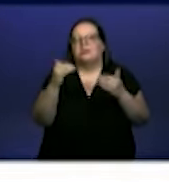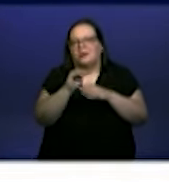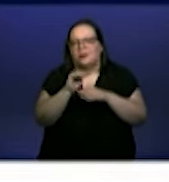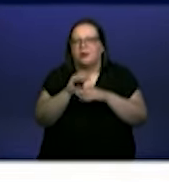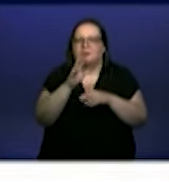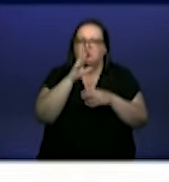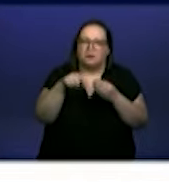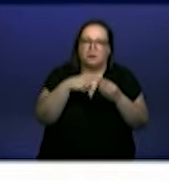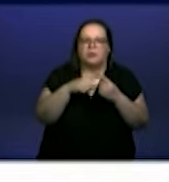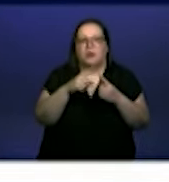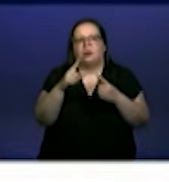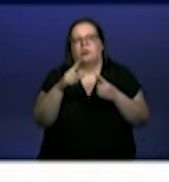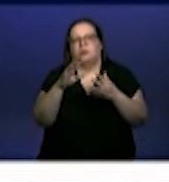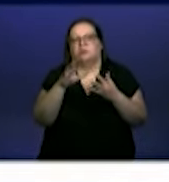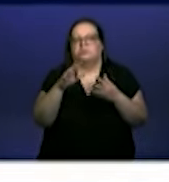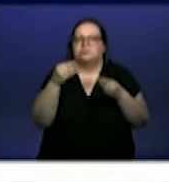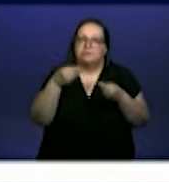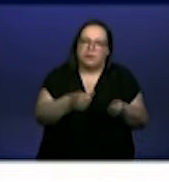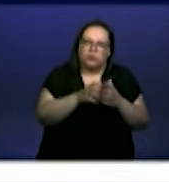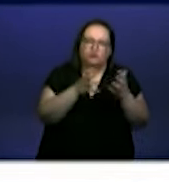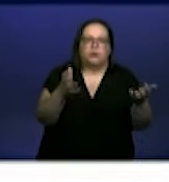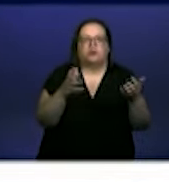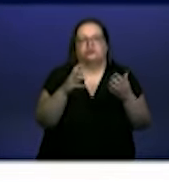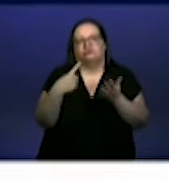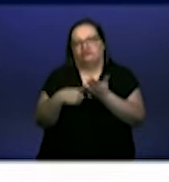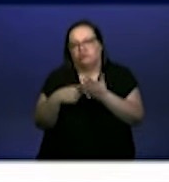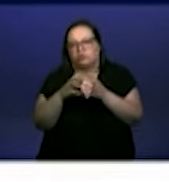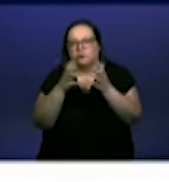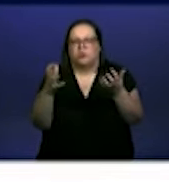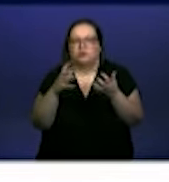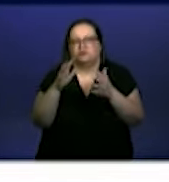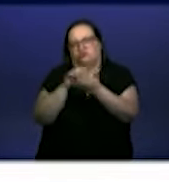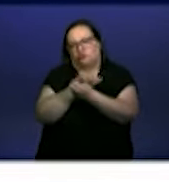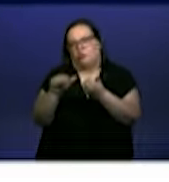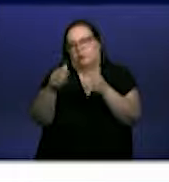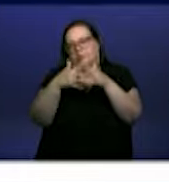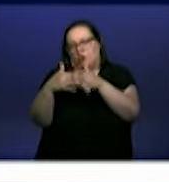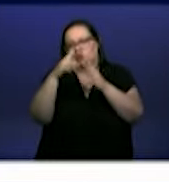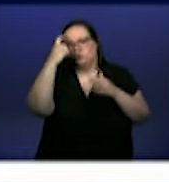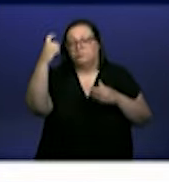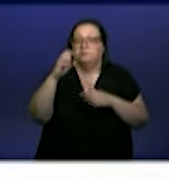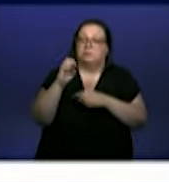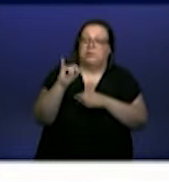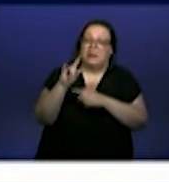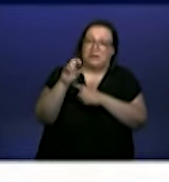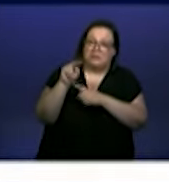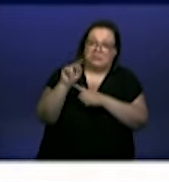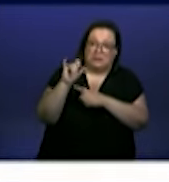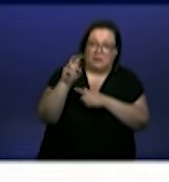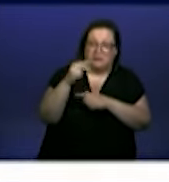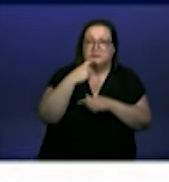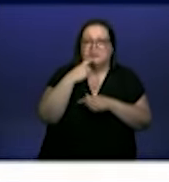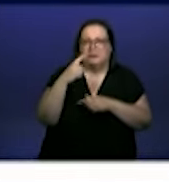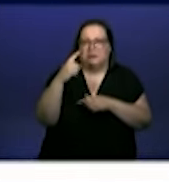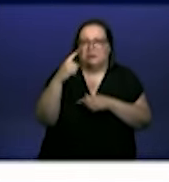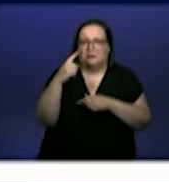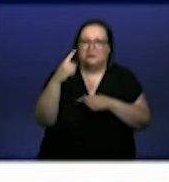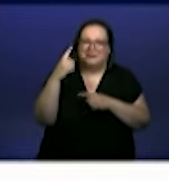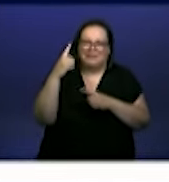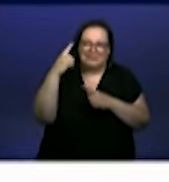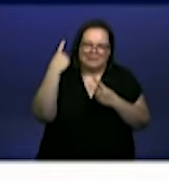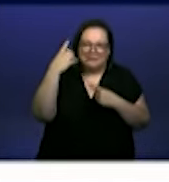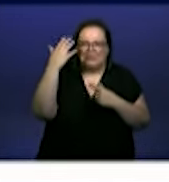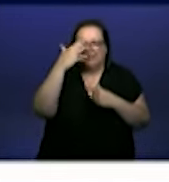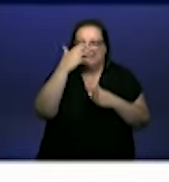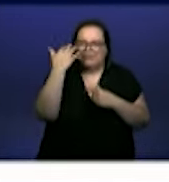destructive to the American dream. Einstein said, insanity is doing the same thing over and over and expecting a